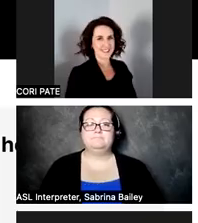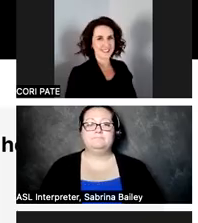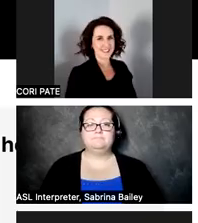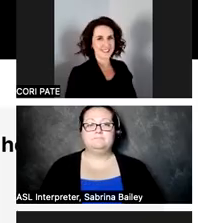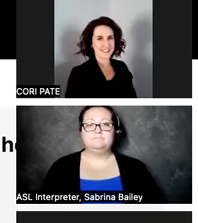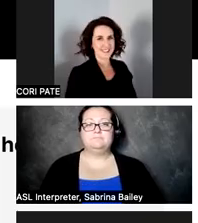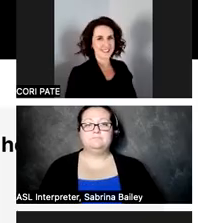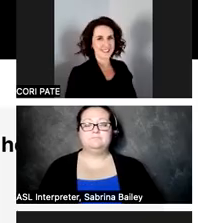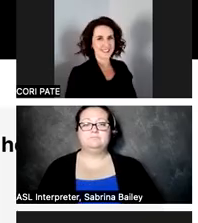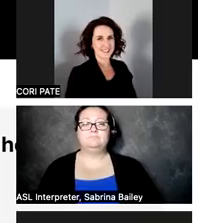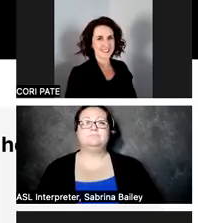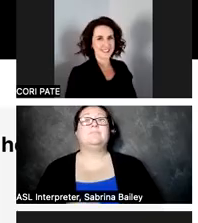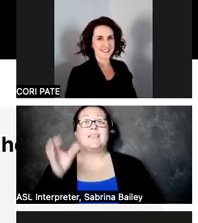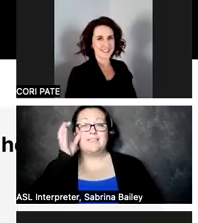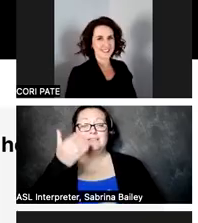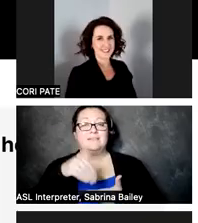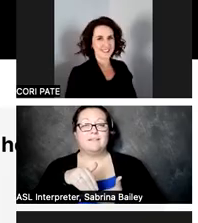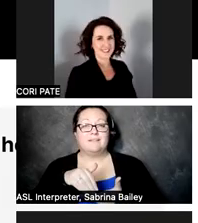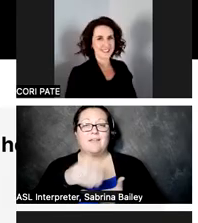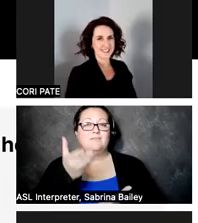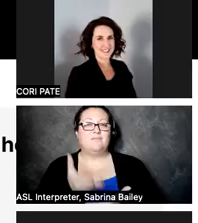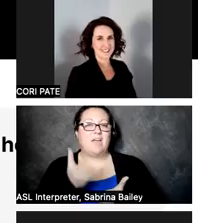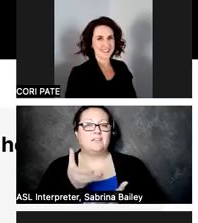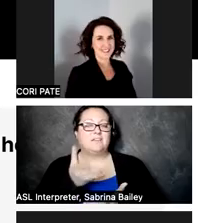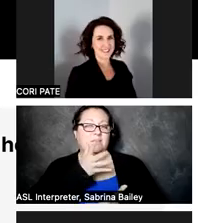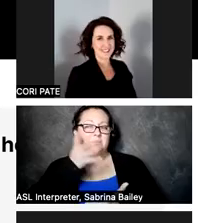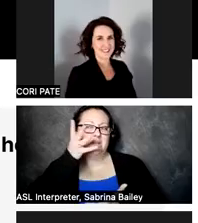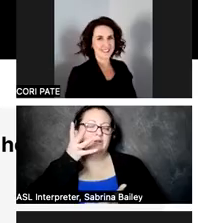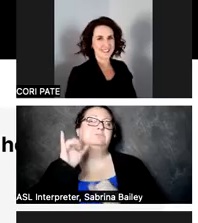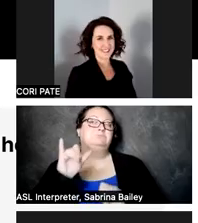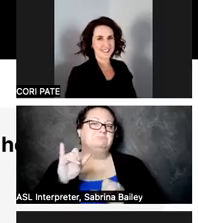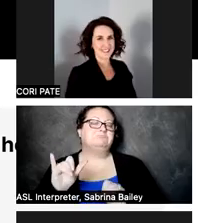I hear that listening again, listening and validating the parents' concerns or hesitations.